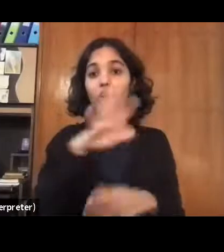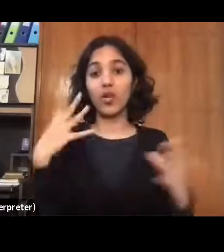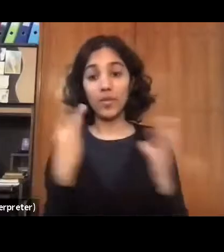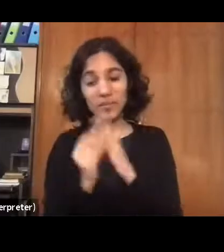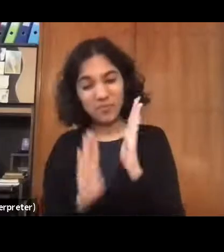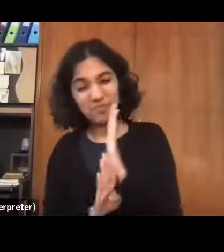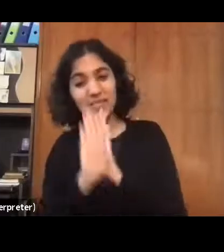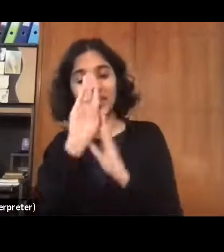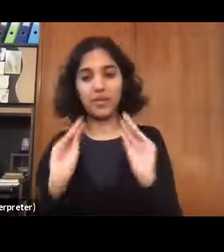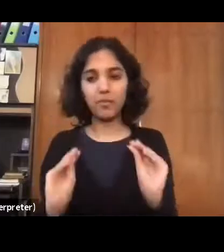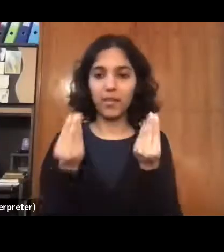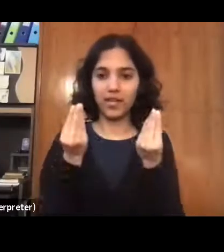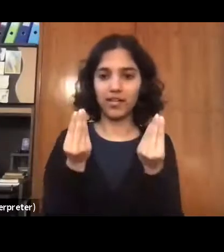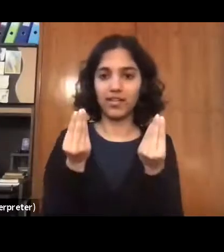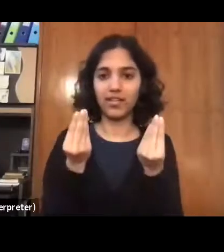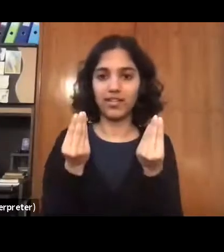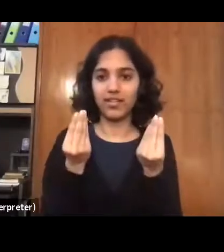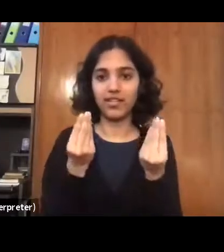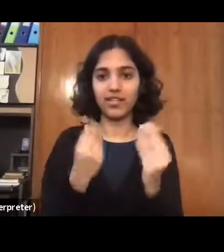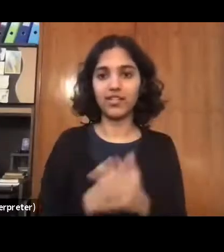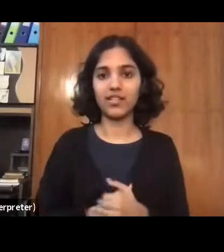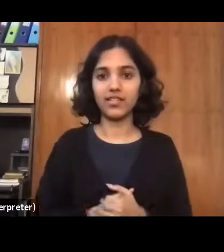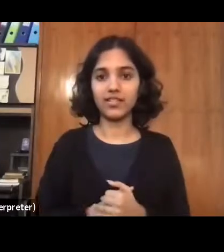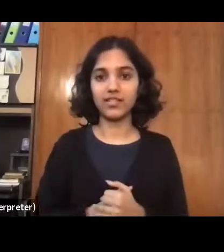better. And